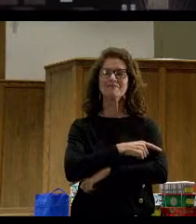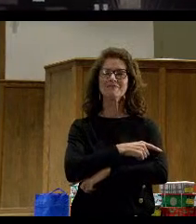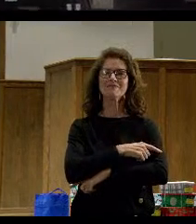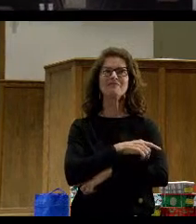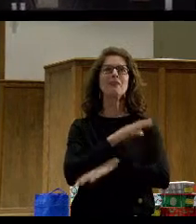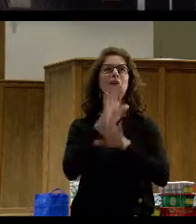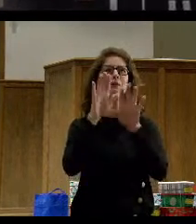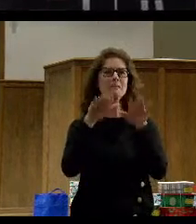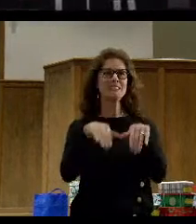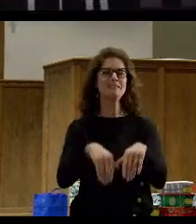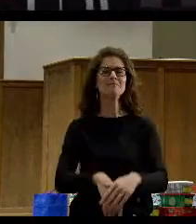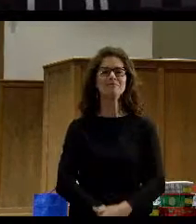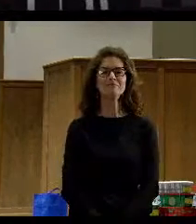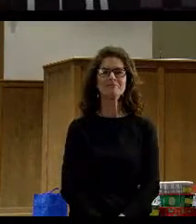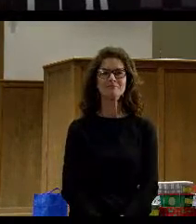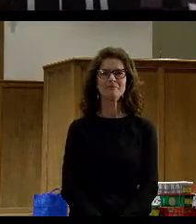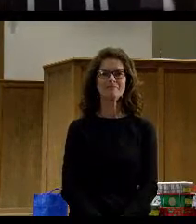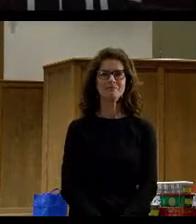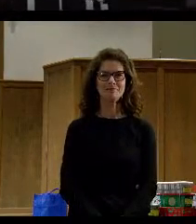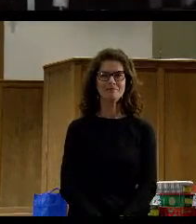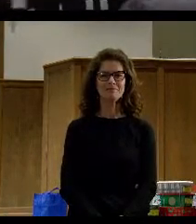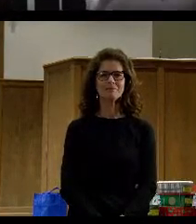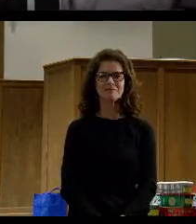long. Be seated, please.